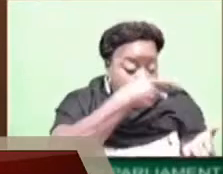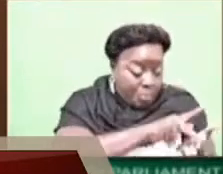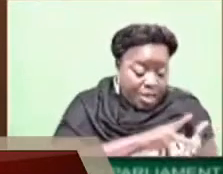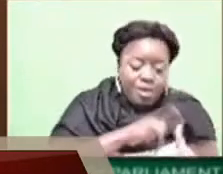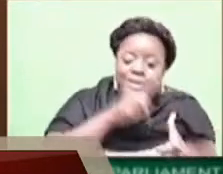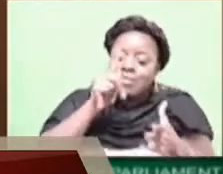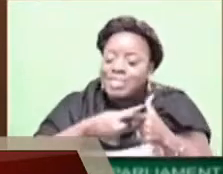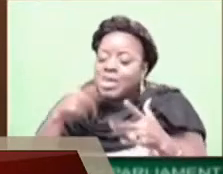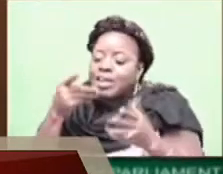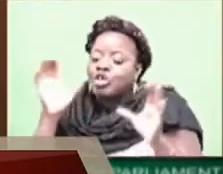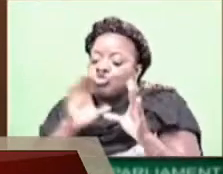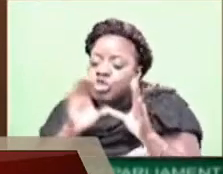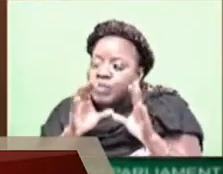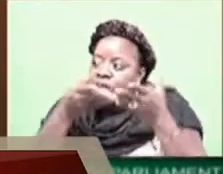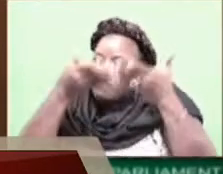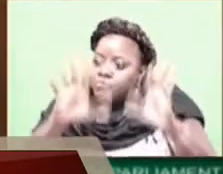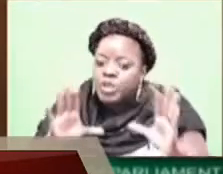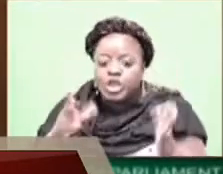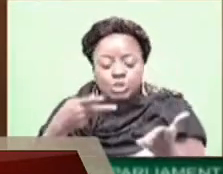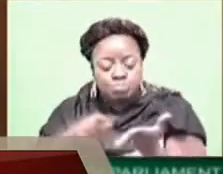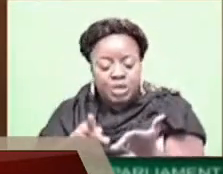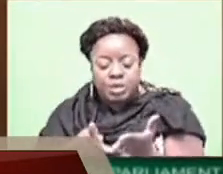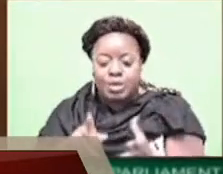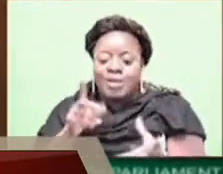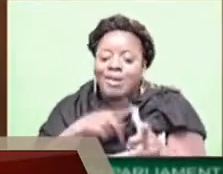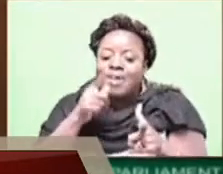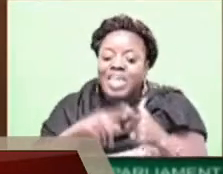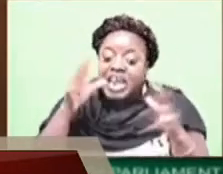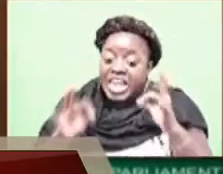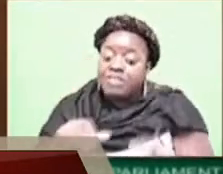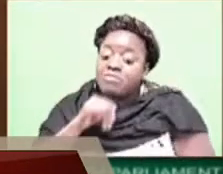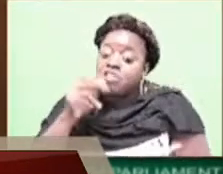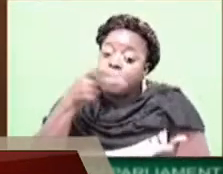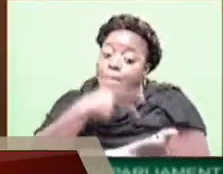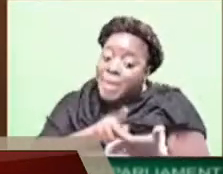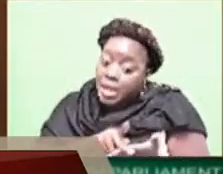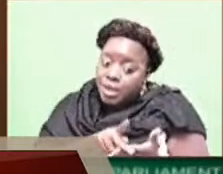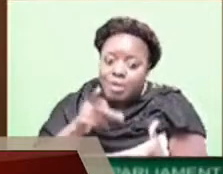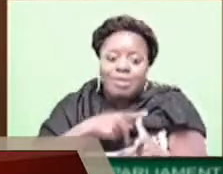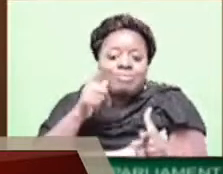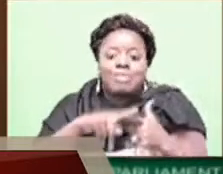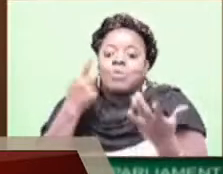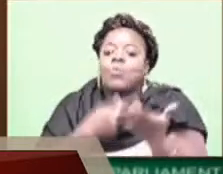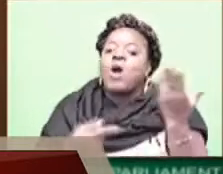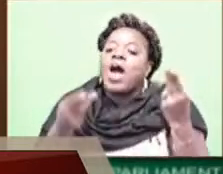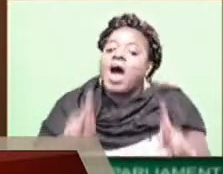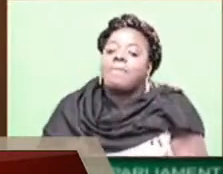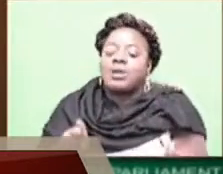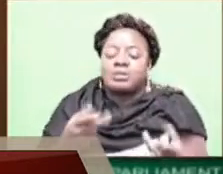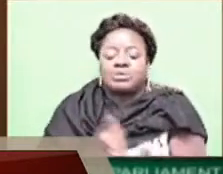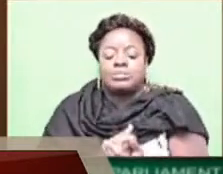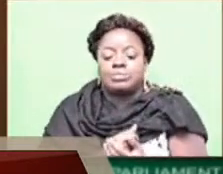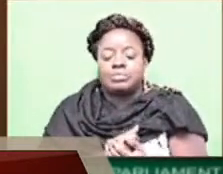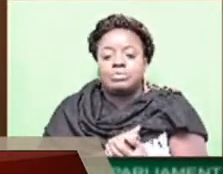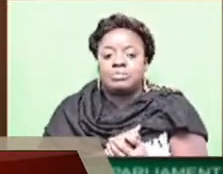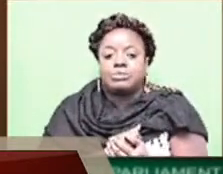that, and then what your consequence of failure includes when you look at 105G. Critically important,